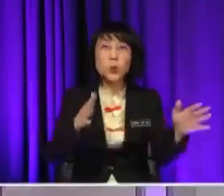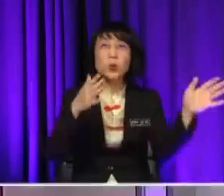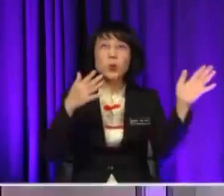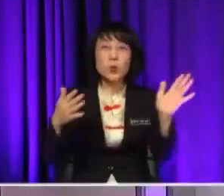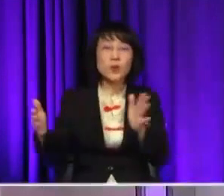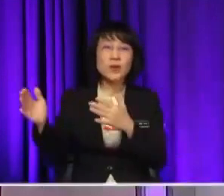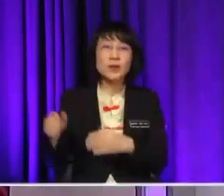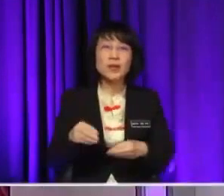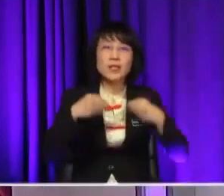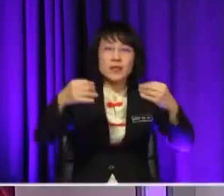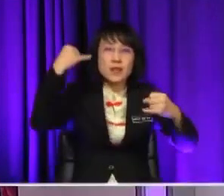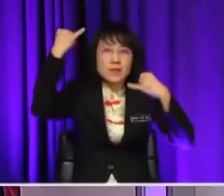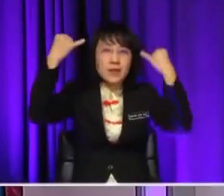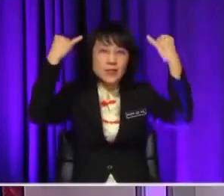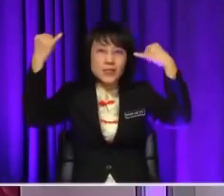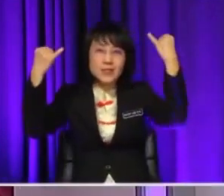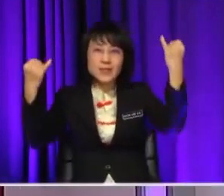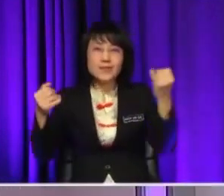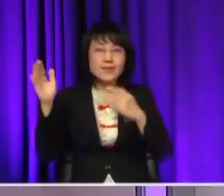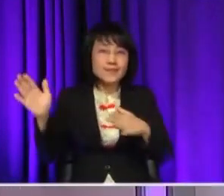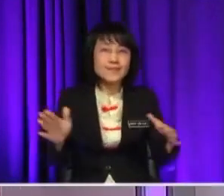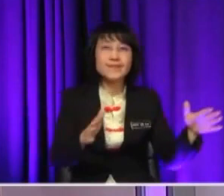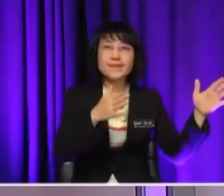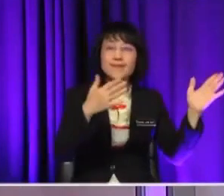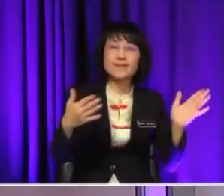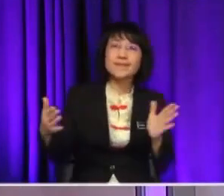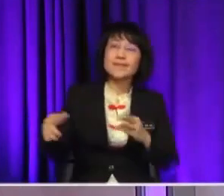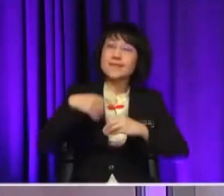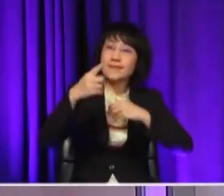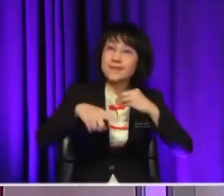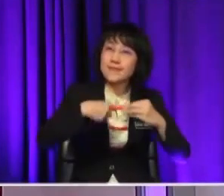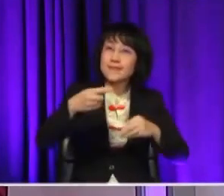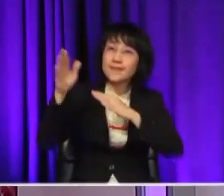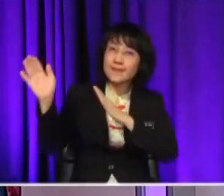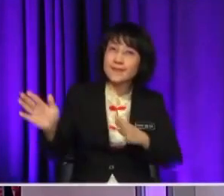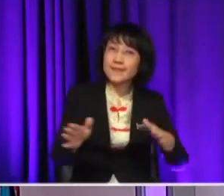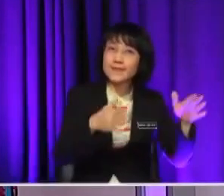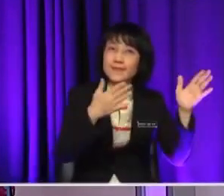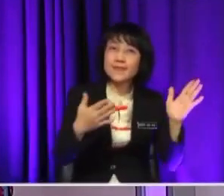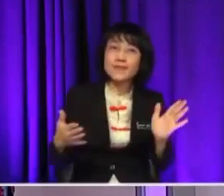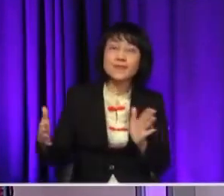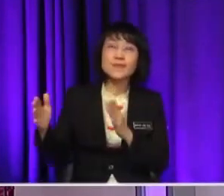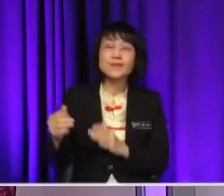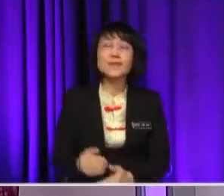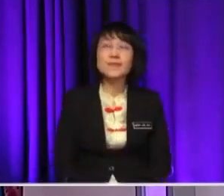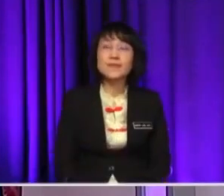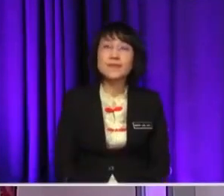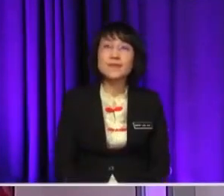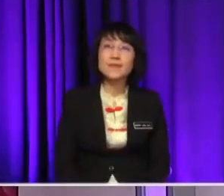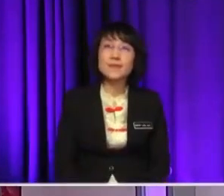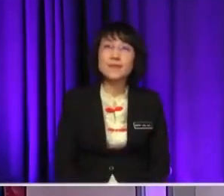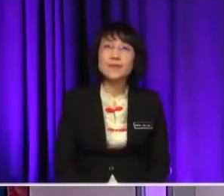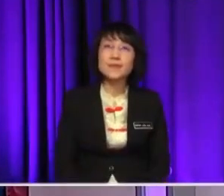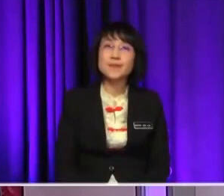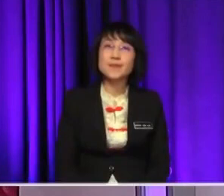an imagination of, okay, this is going to be about the wind. And just in case no one has heard of